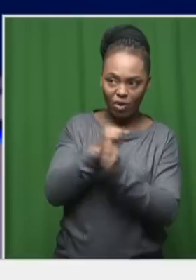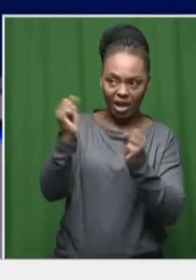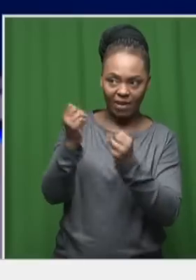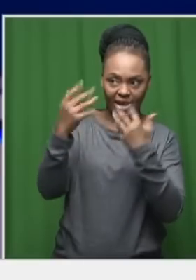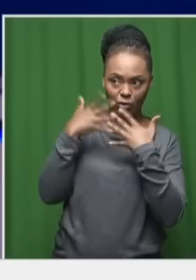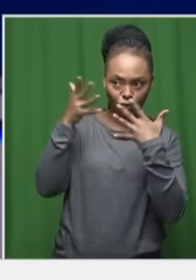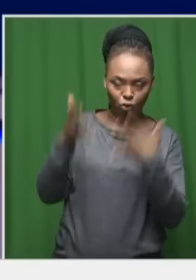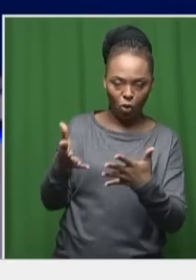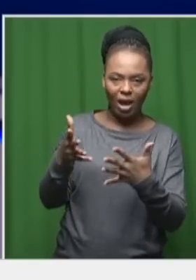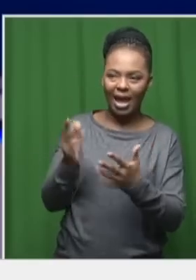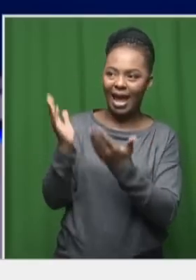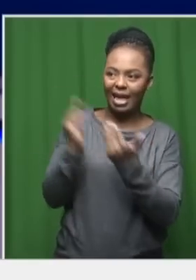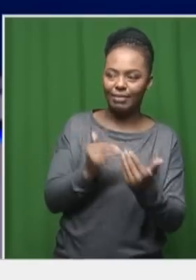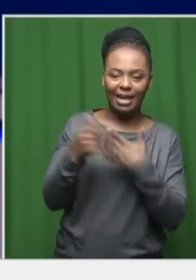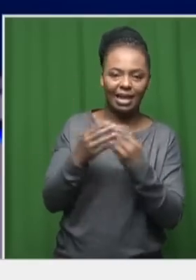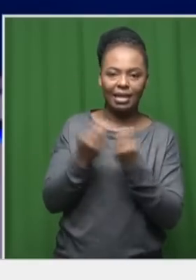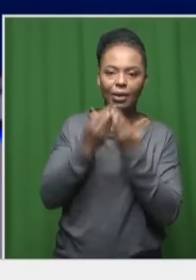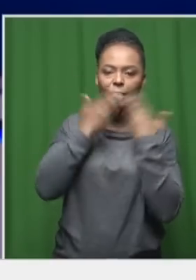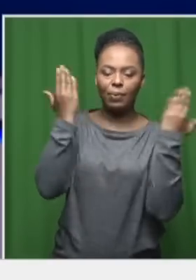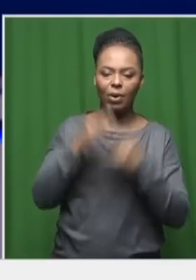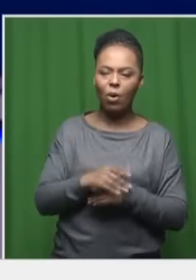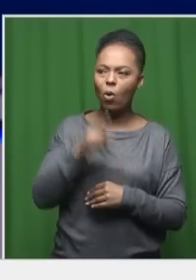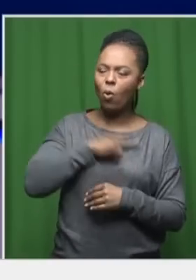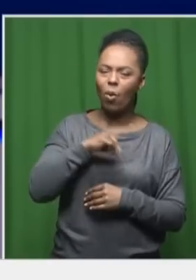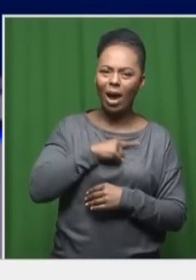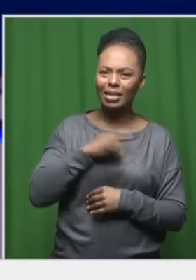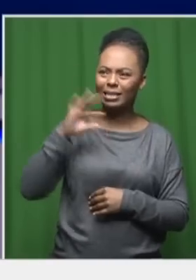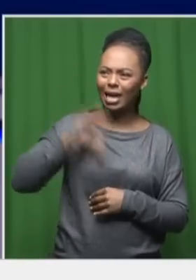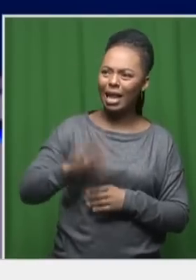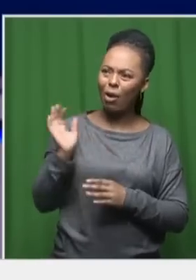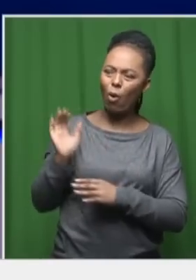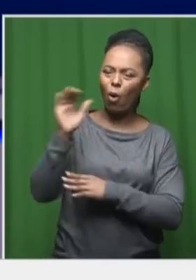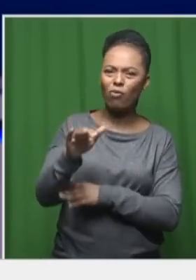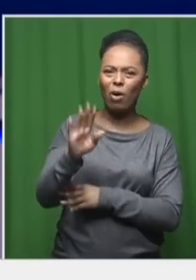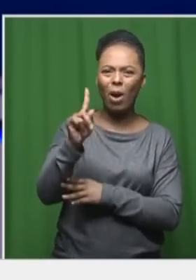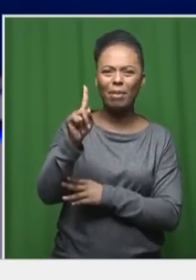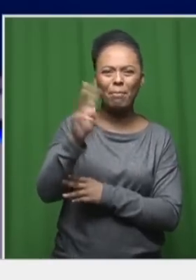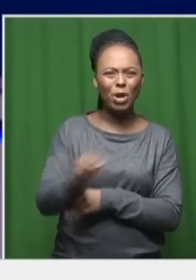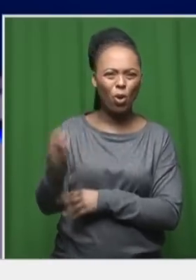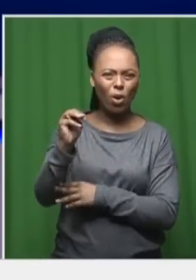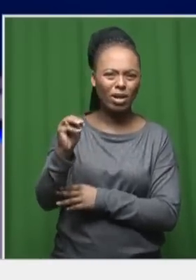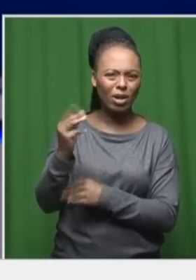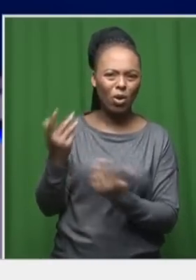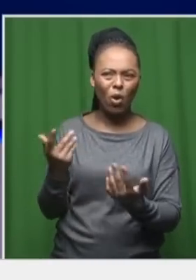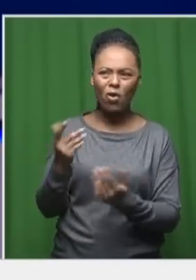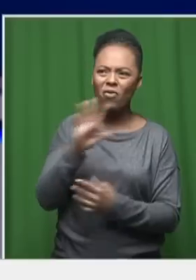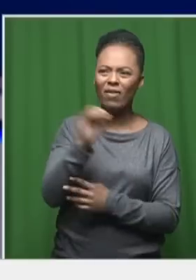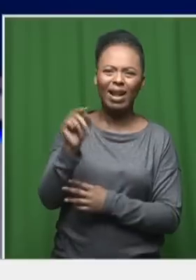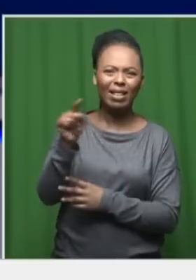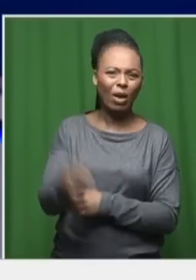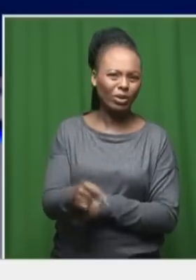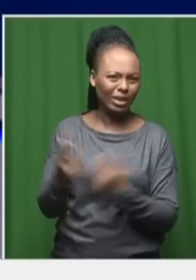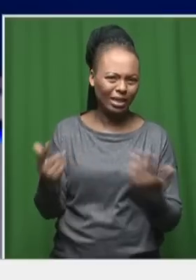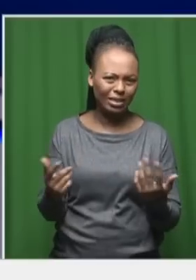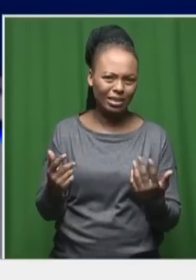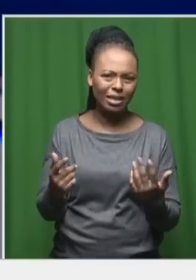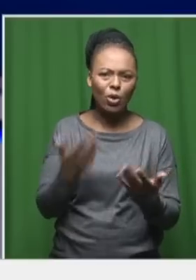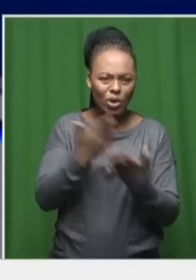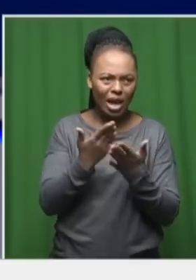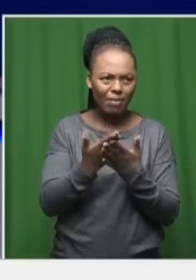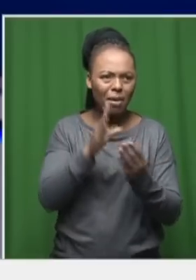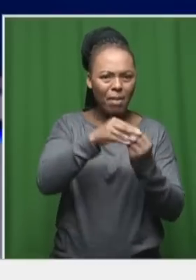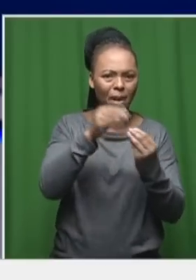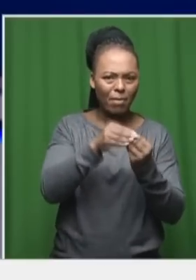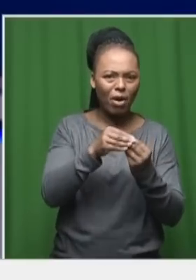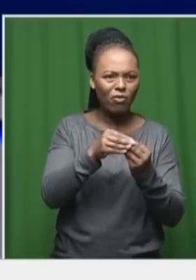else. For instance, I don't know why their salaries are above $1 million or even 500,000 when you can be a member of the opposition, you can be a member of the governing party